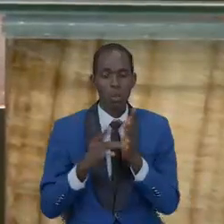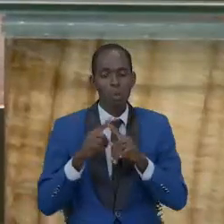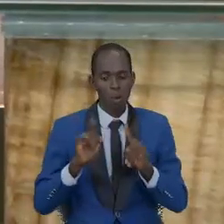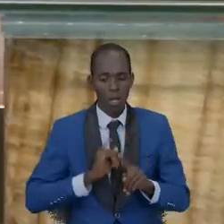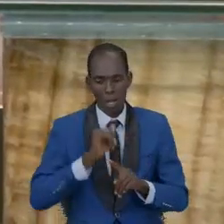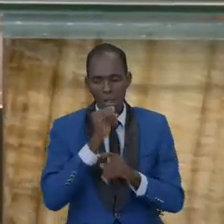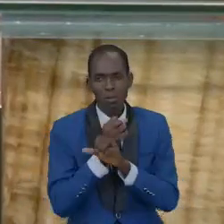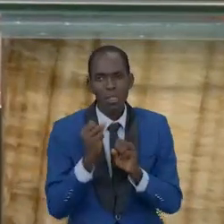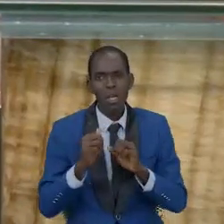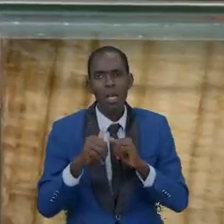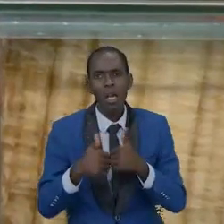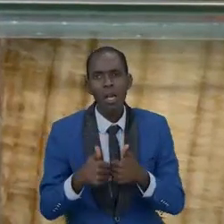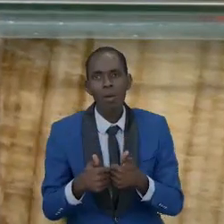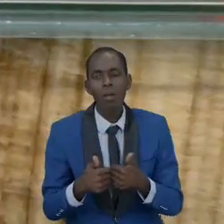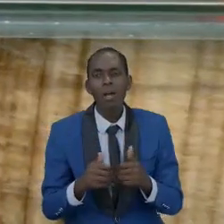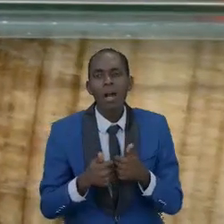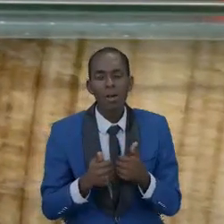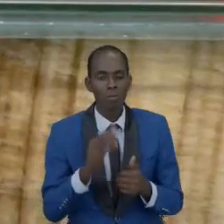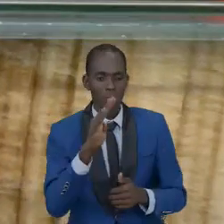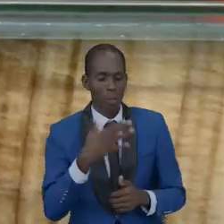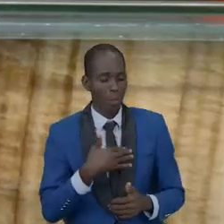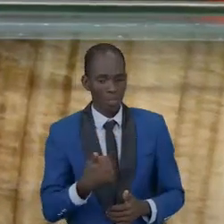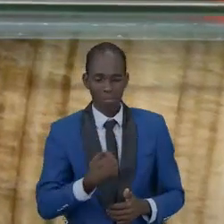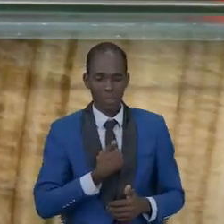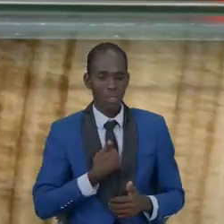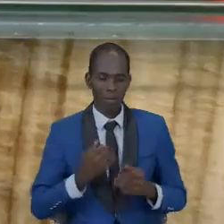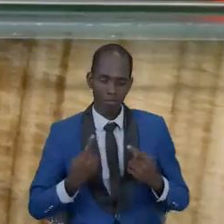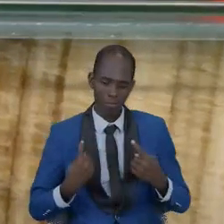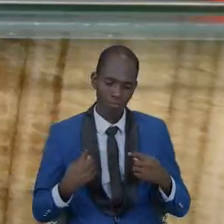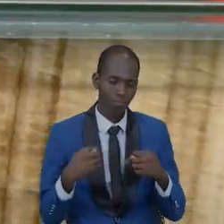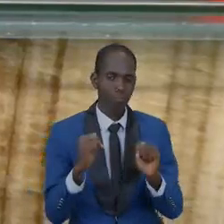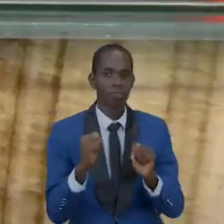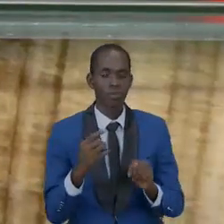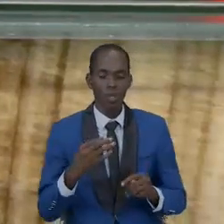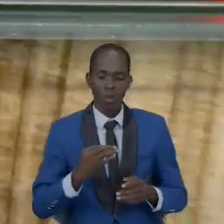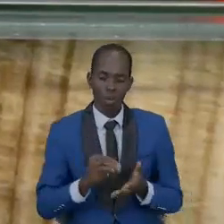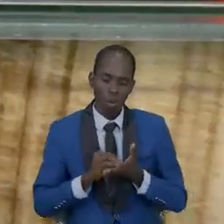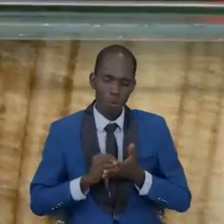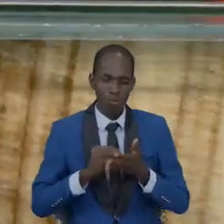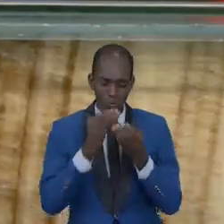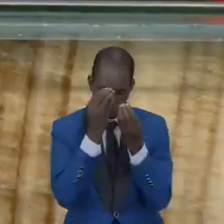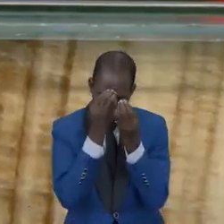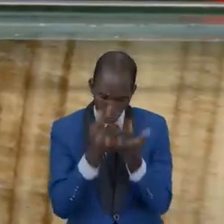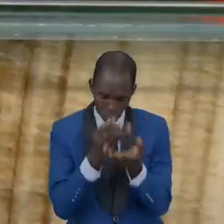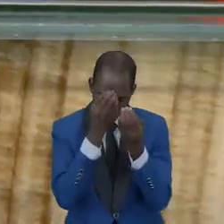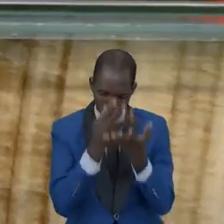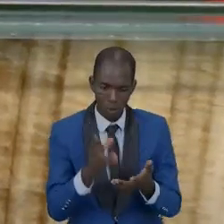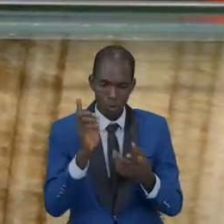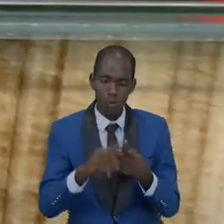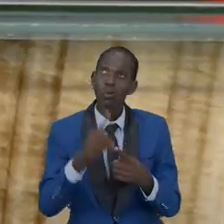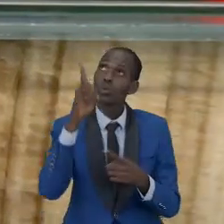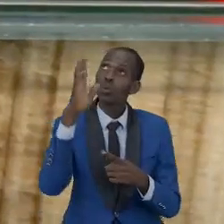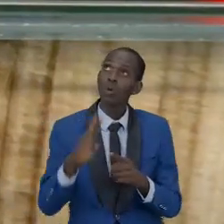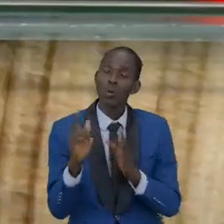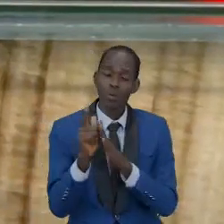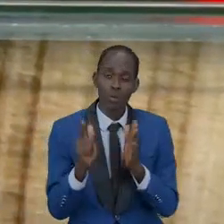saved? By my own effort, by my own trying, by my own obedience to the commandment of God,